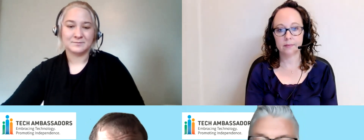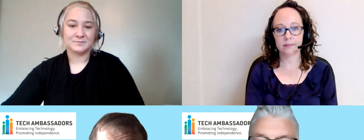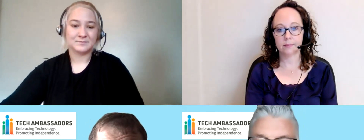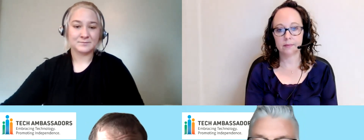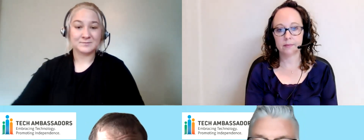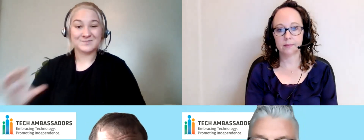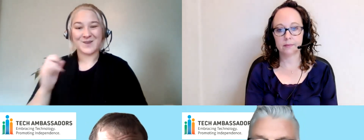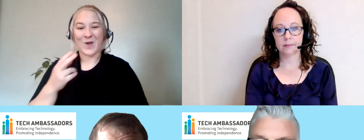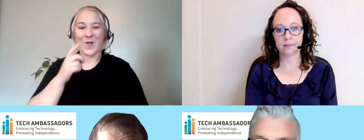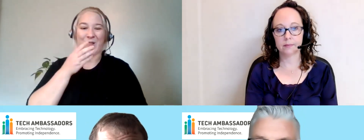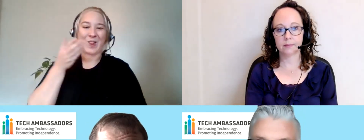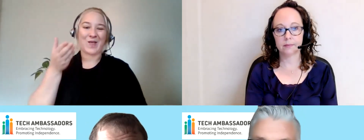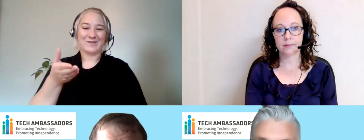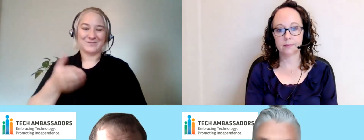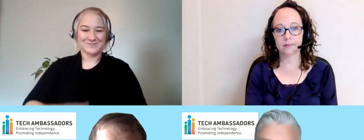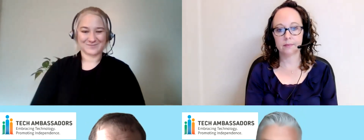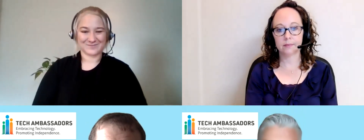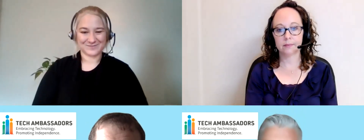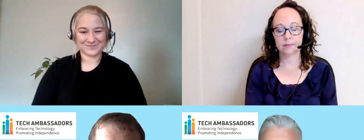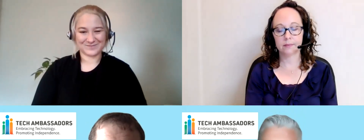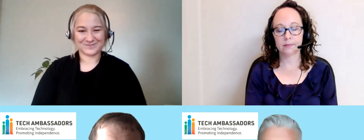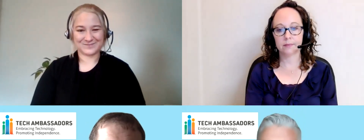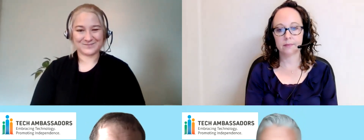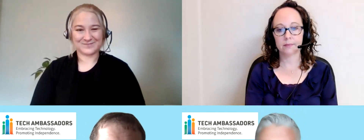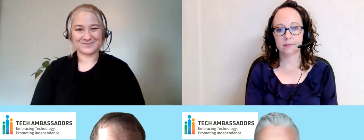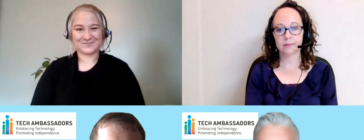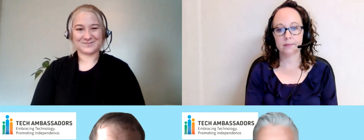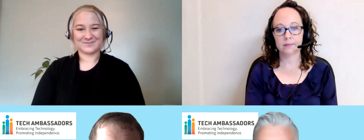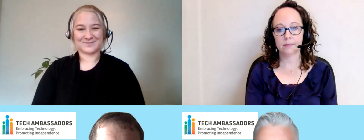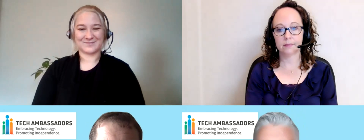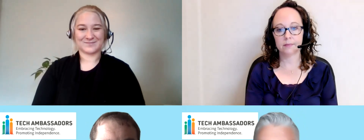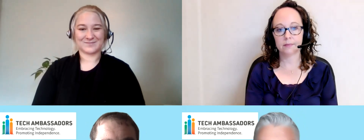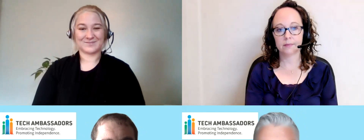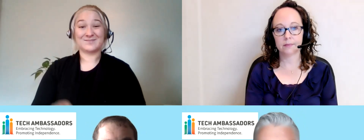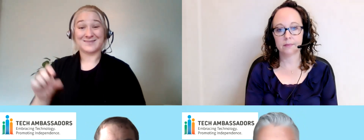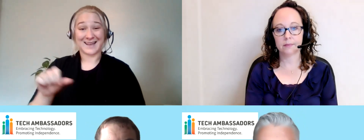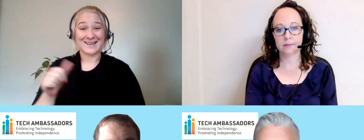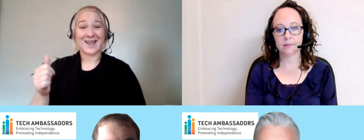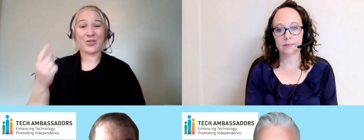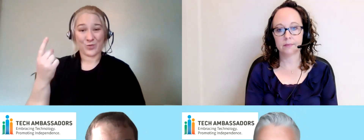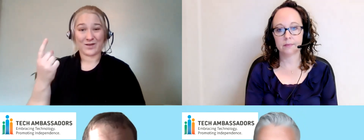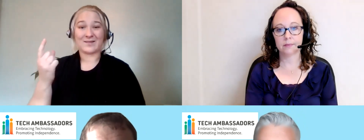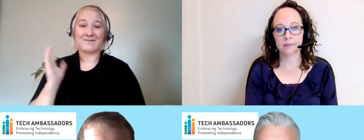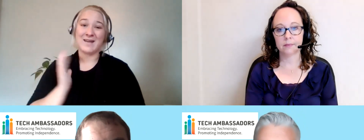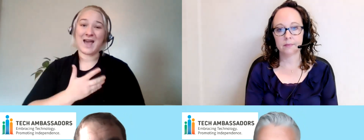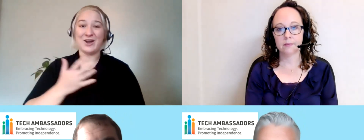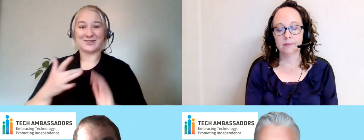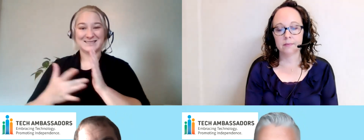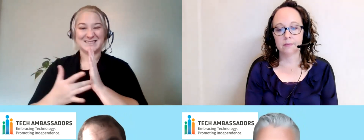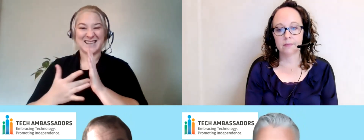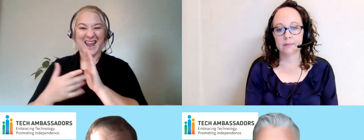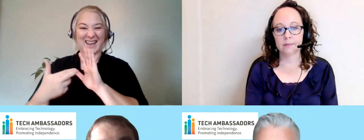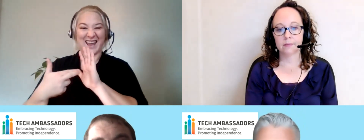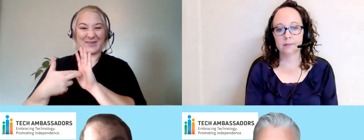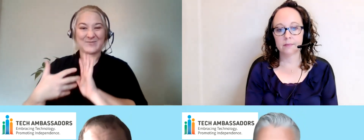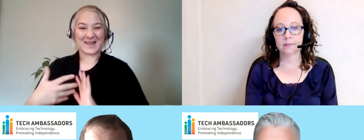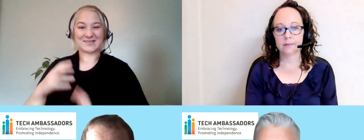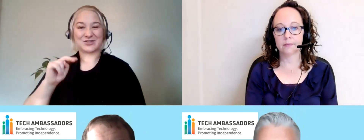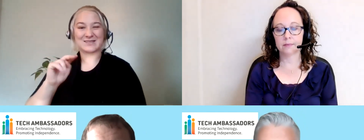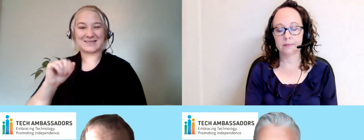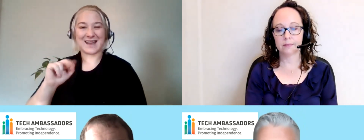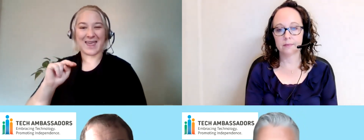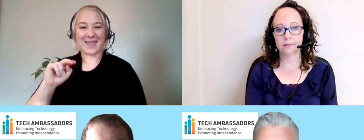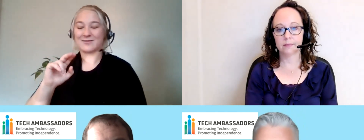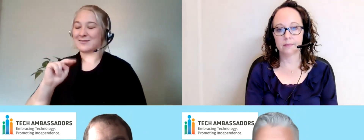Oh, look who it is. It is another one of our tech ambassadors, Nathan Turner